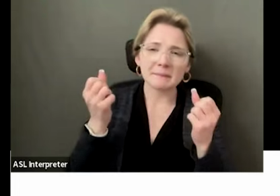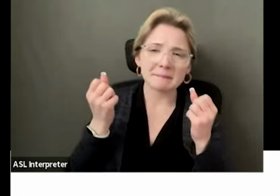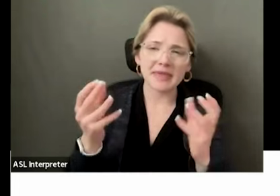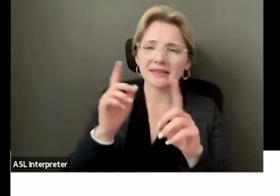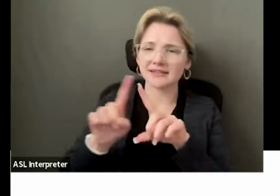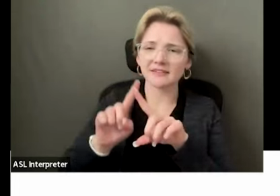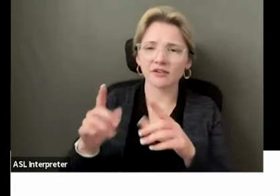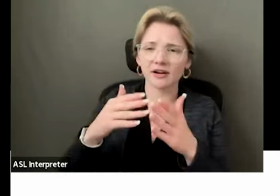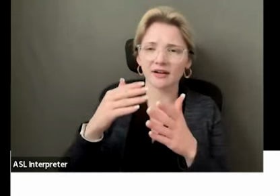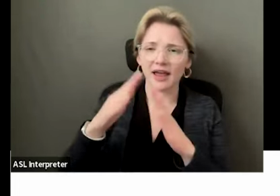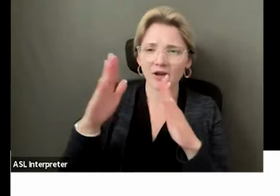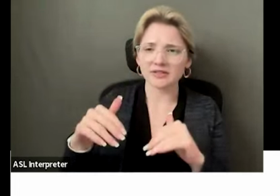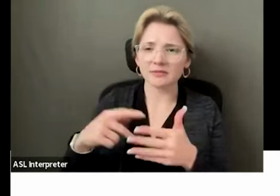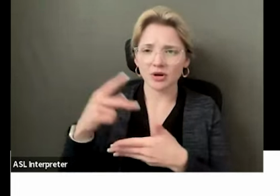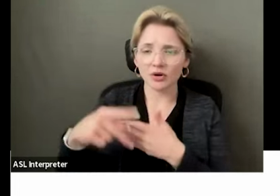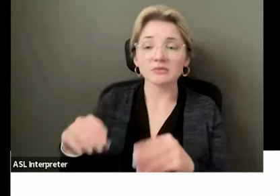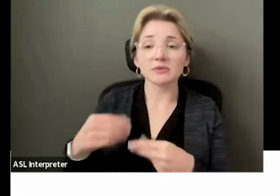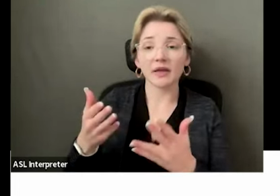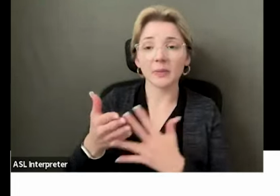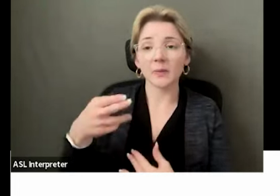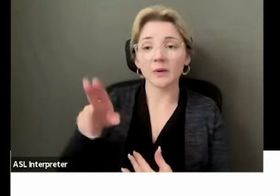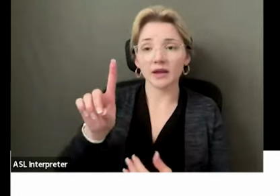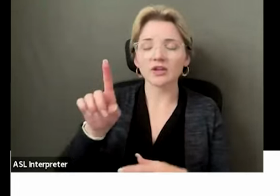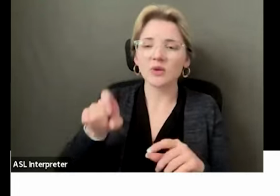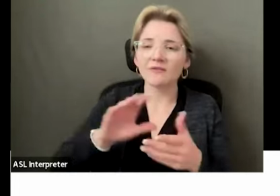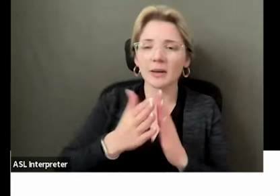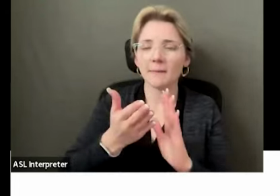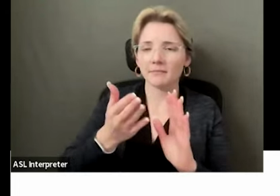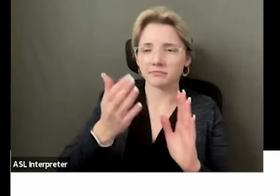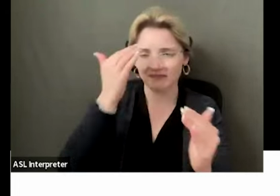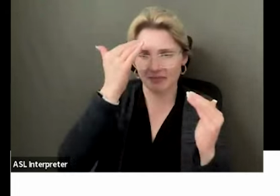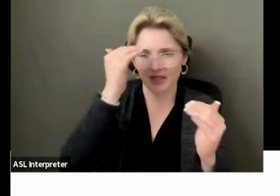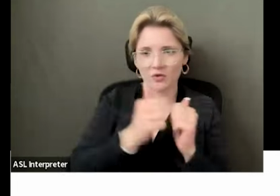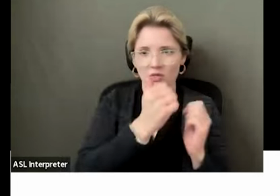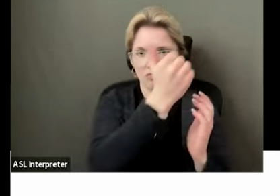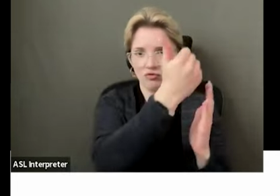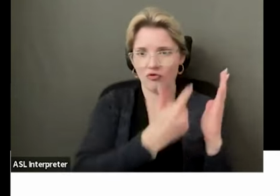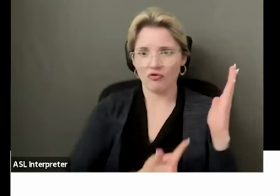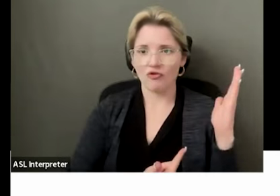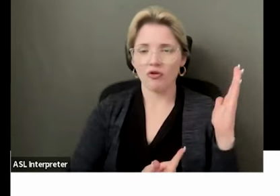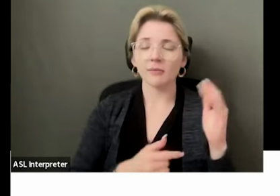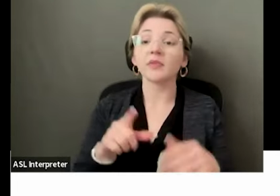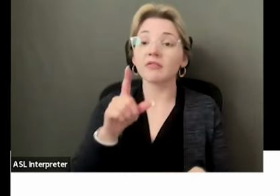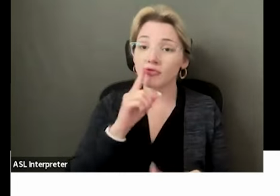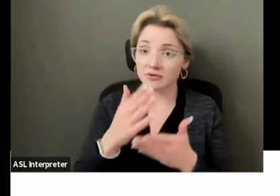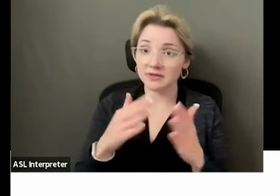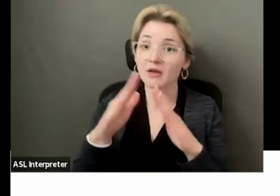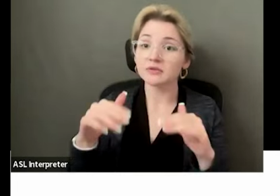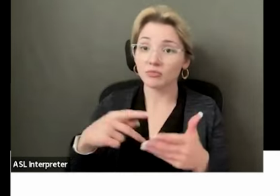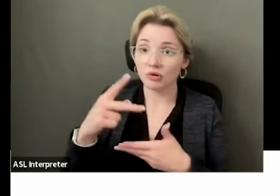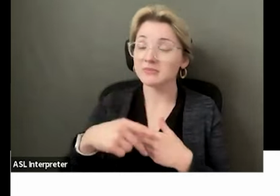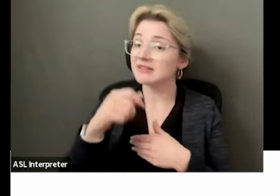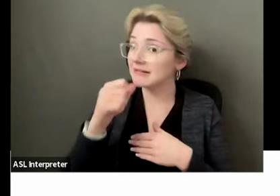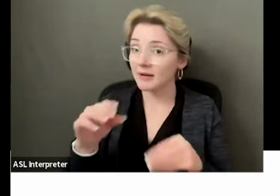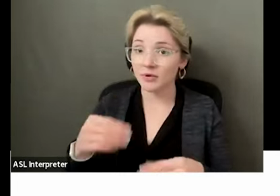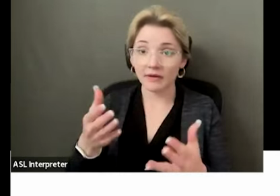under HUD. Additionally, I think it's important to note that there are housing programs not covered by HUD that also has